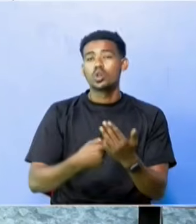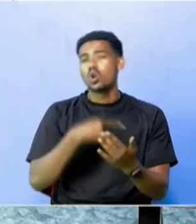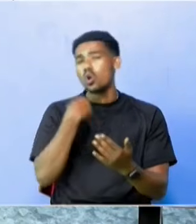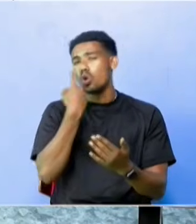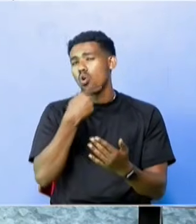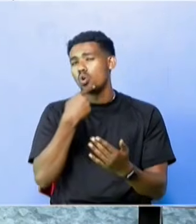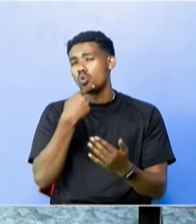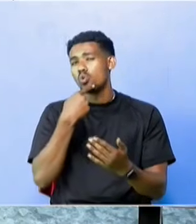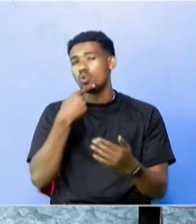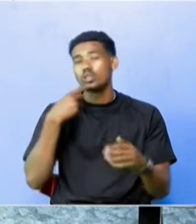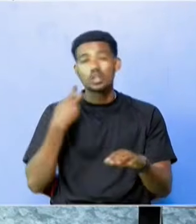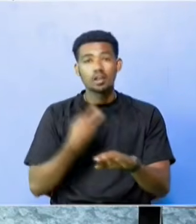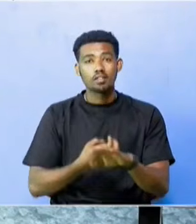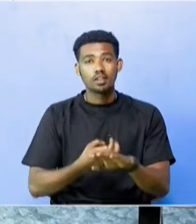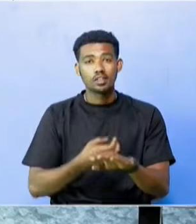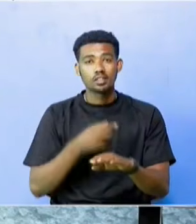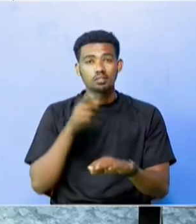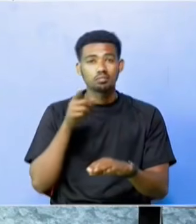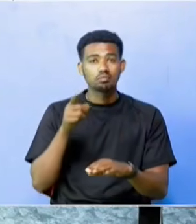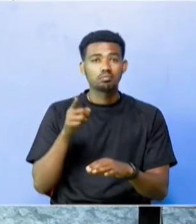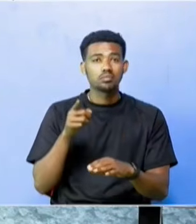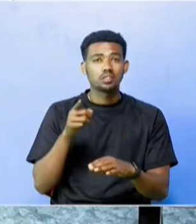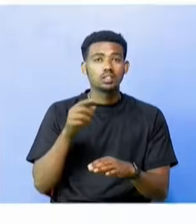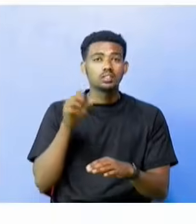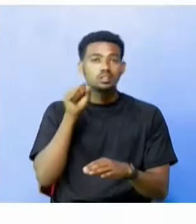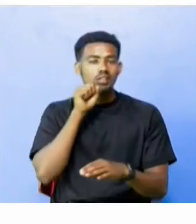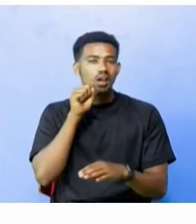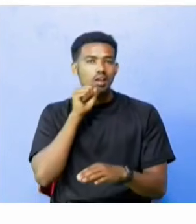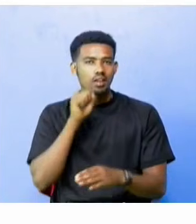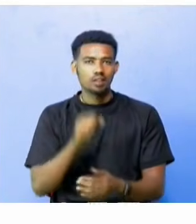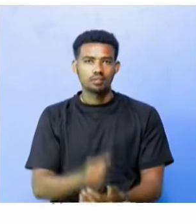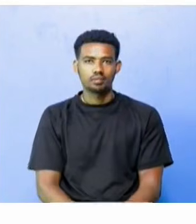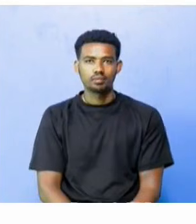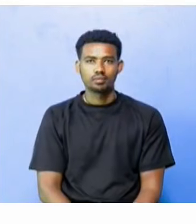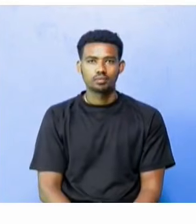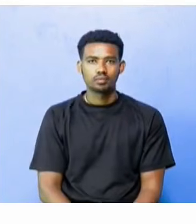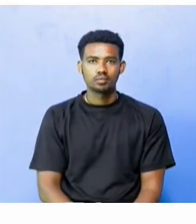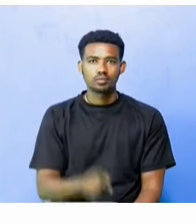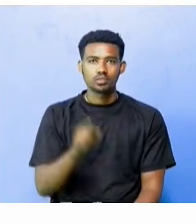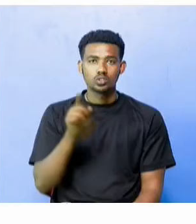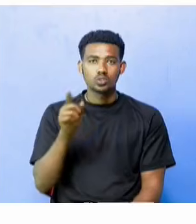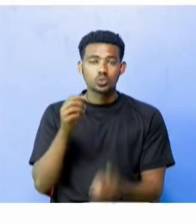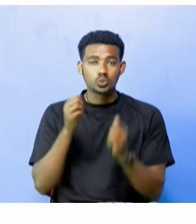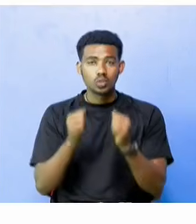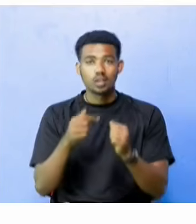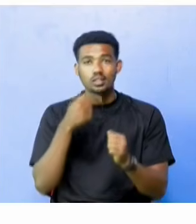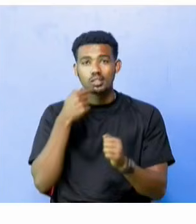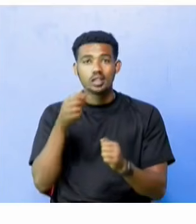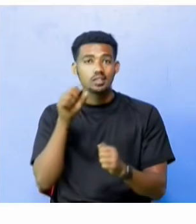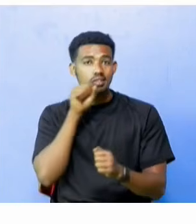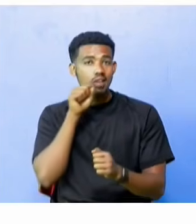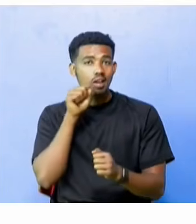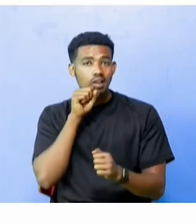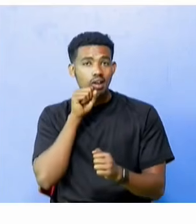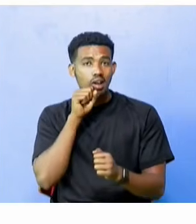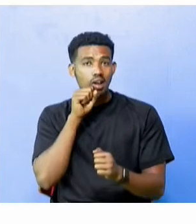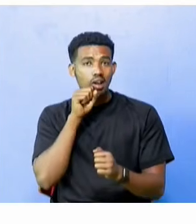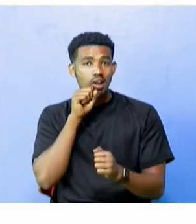heavier? Yes, it is what? Saada. You can say Saada